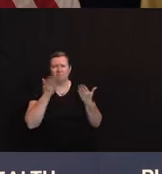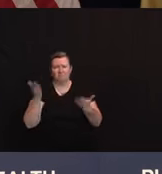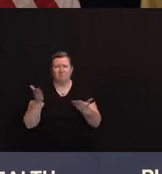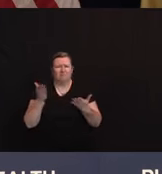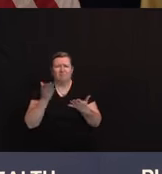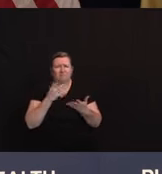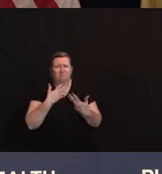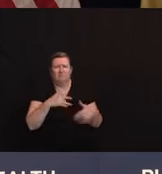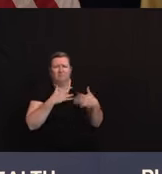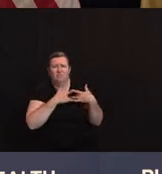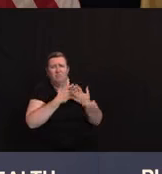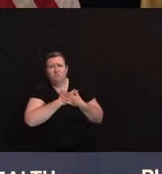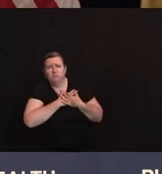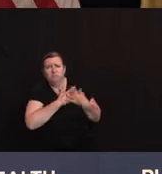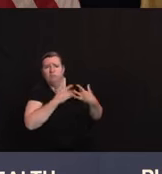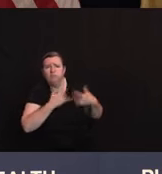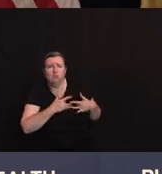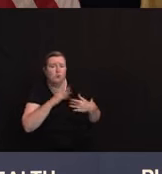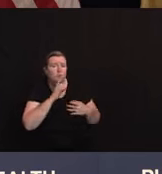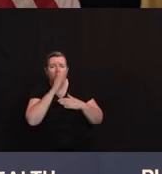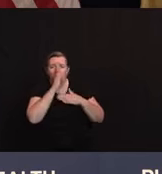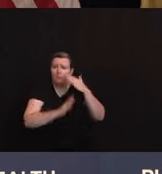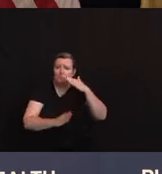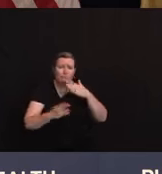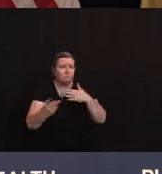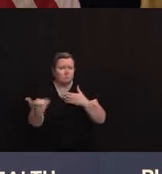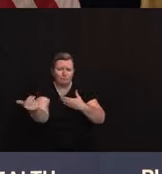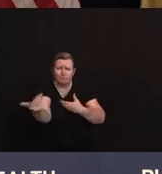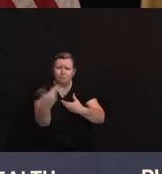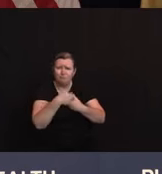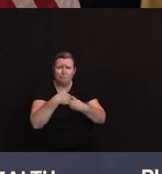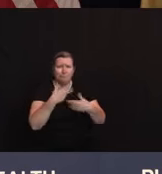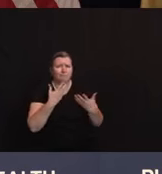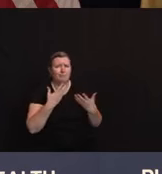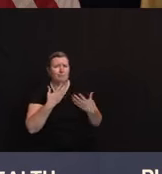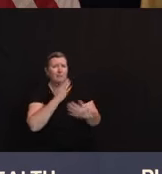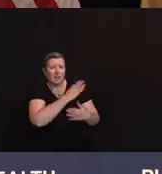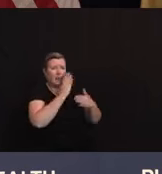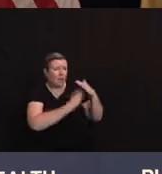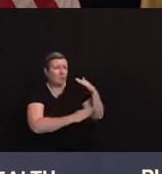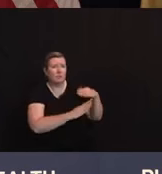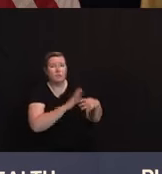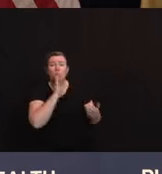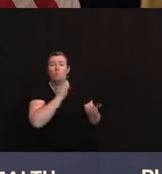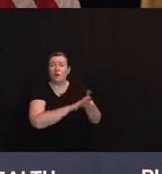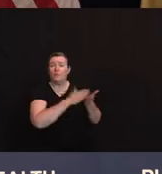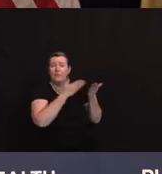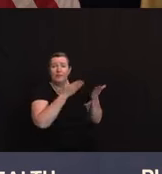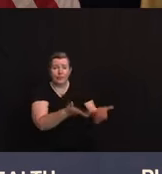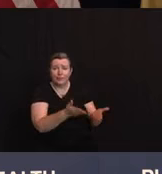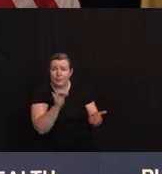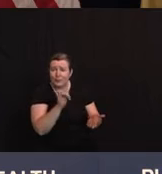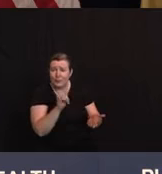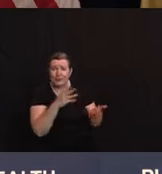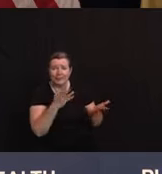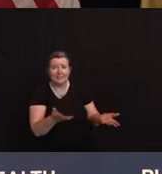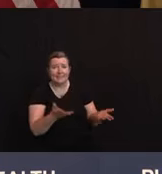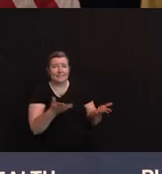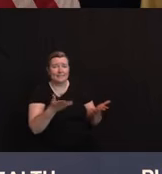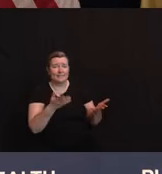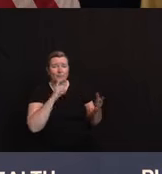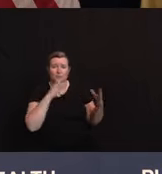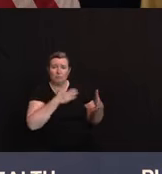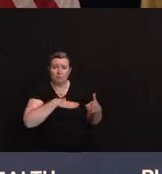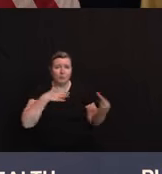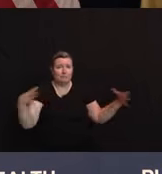I expect to be up there again. I know the First Lady was there and certainly enjoyed it, and I'll, Pastor Bartley, if you're